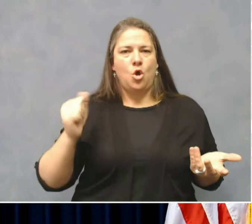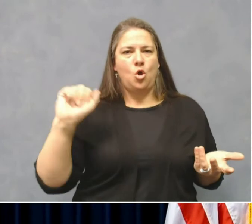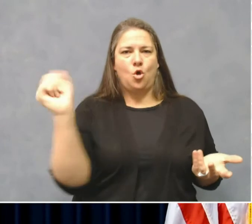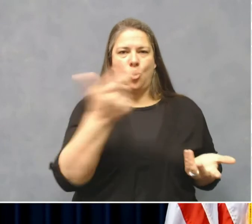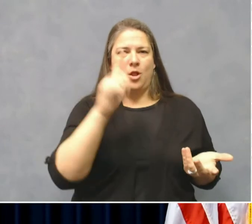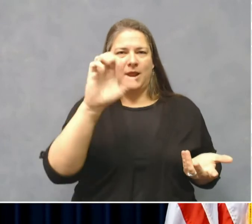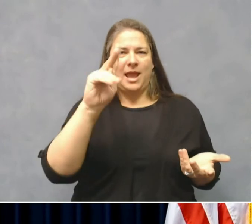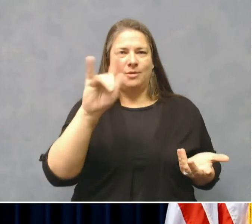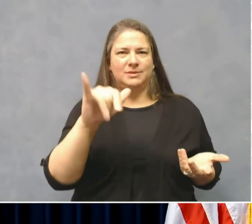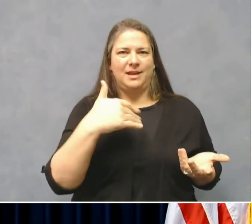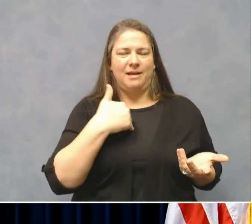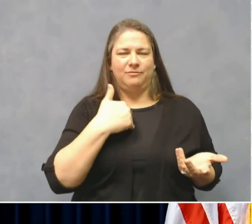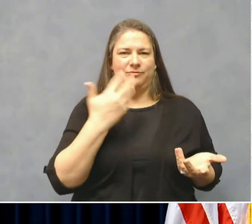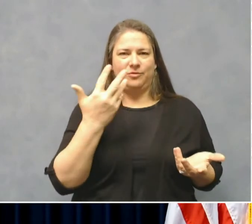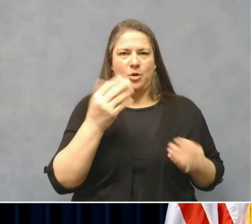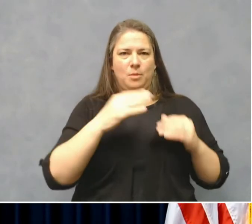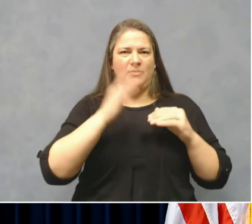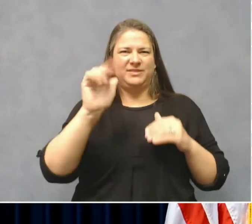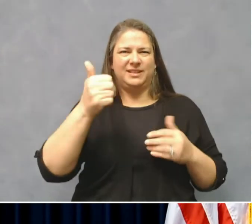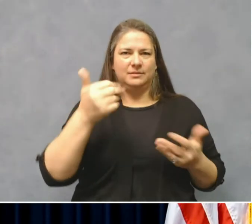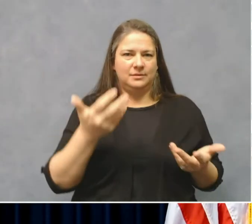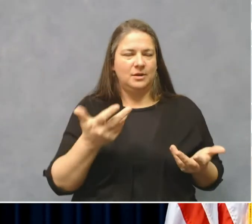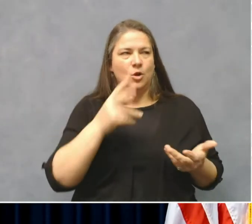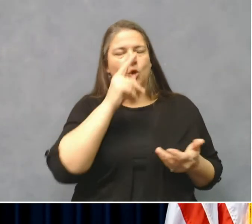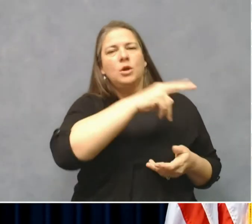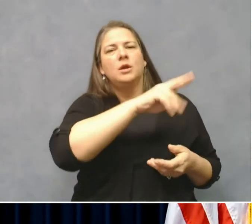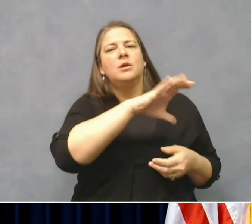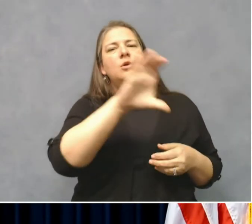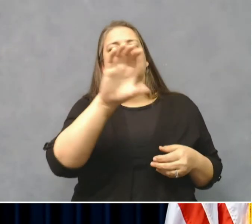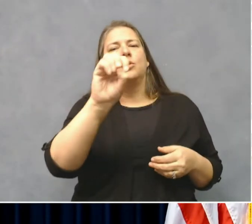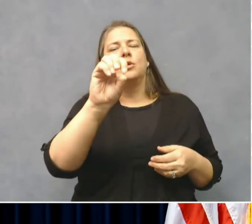digits. Can be found on